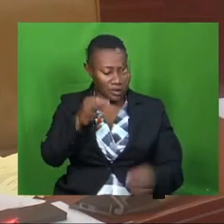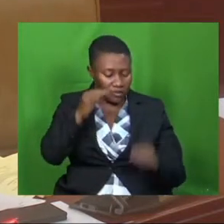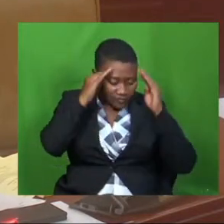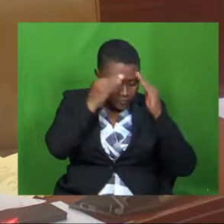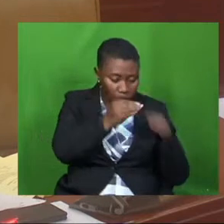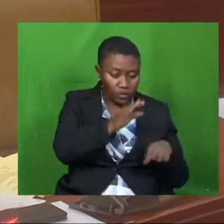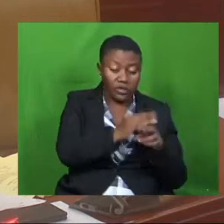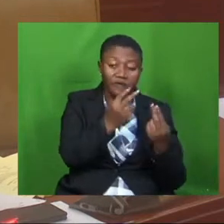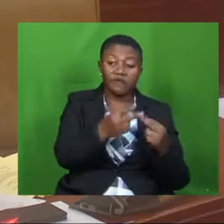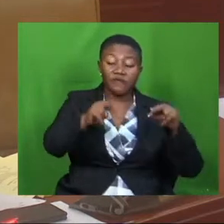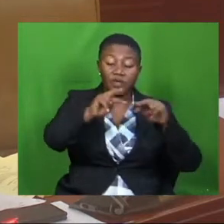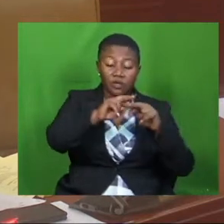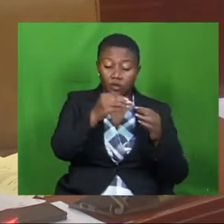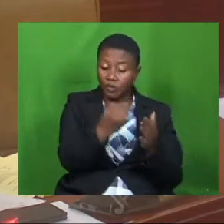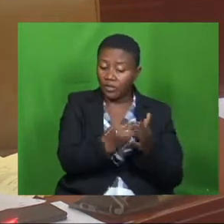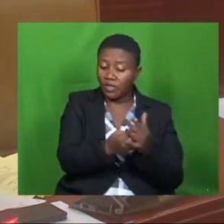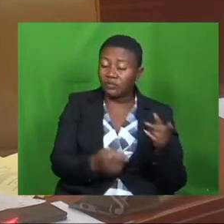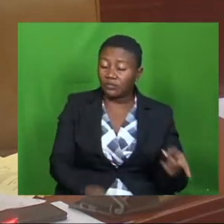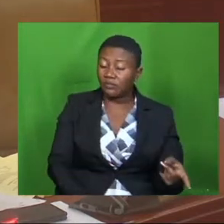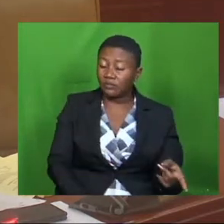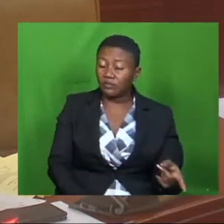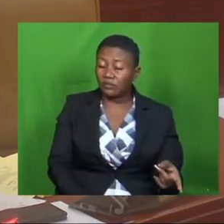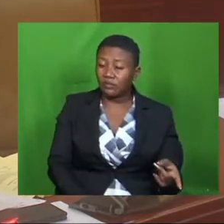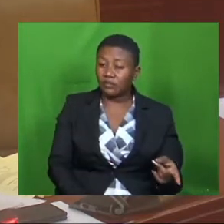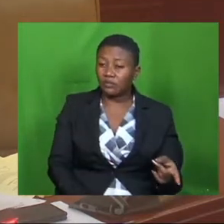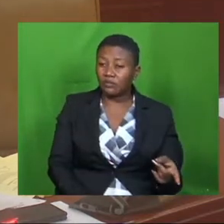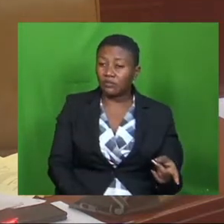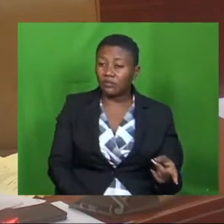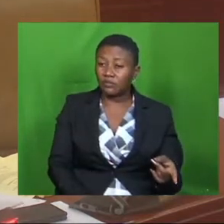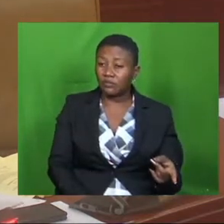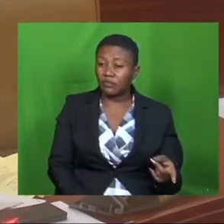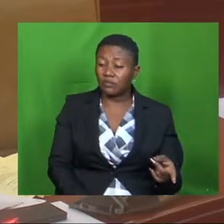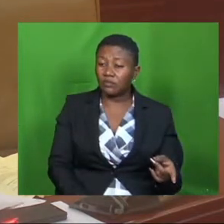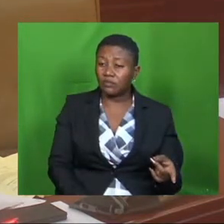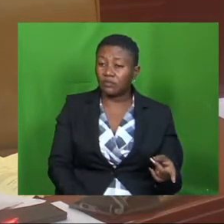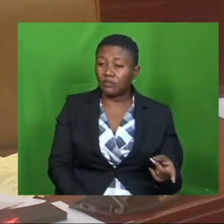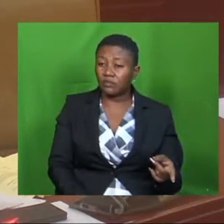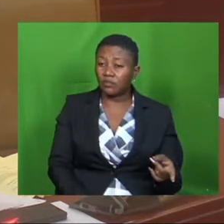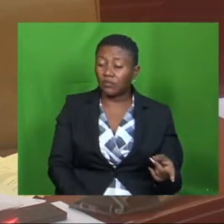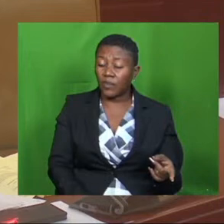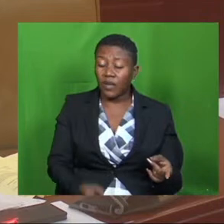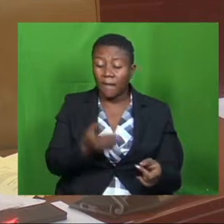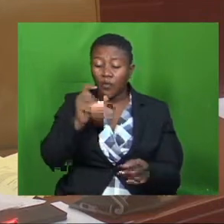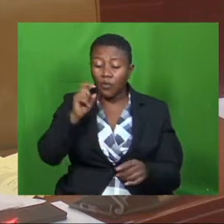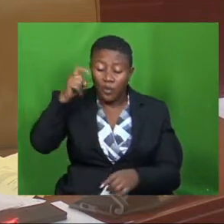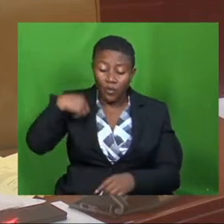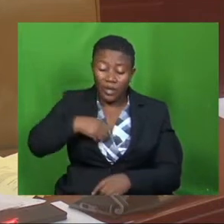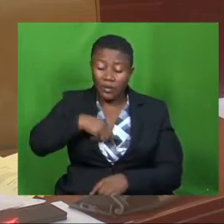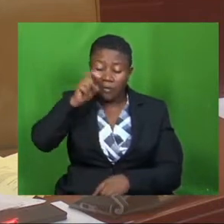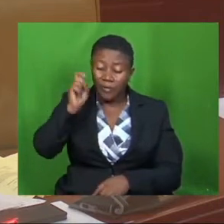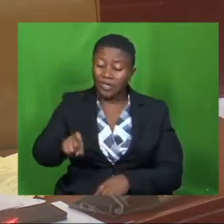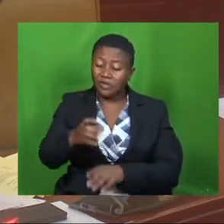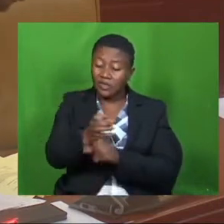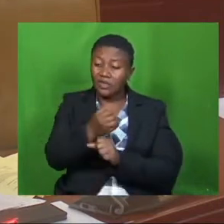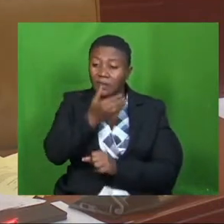Often we start the procedure, by the time we get to the conclusion and select a contractor,